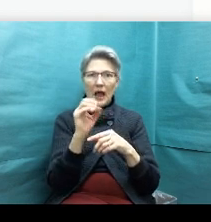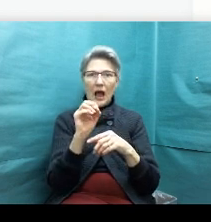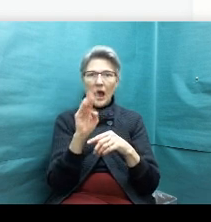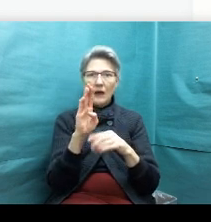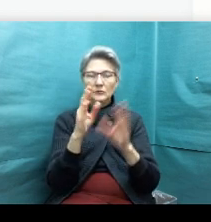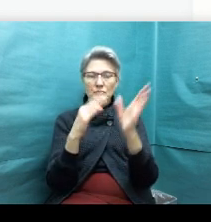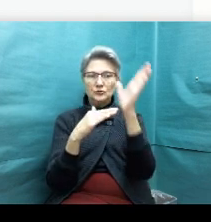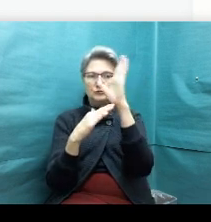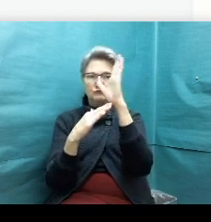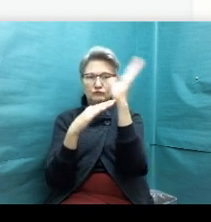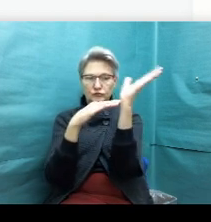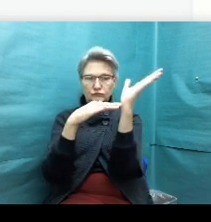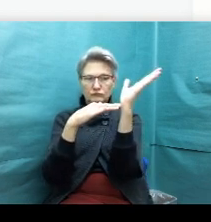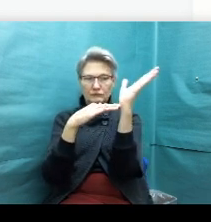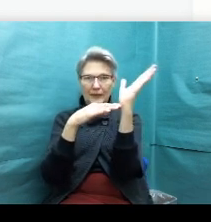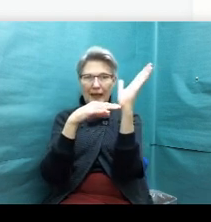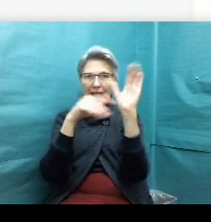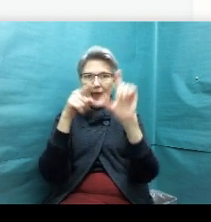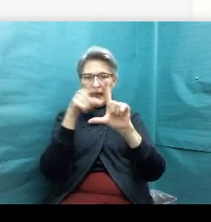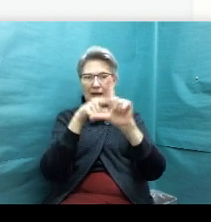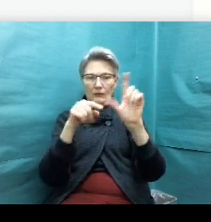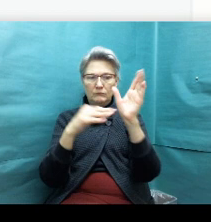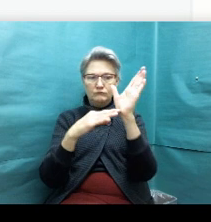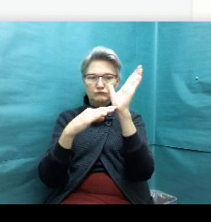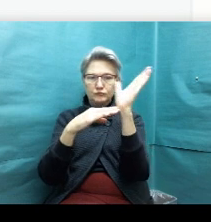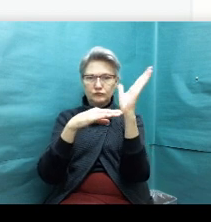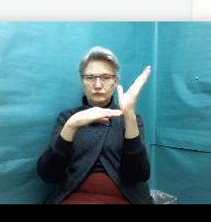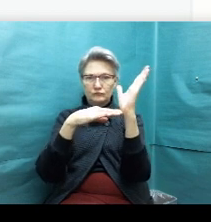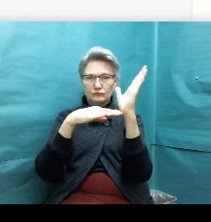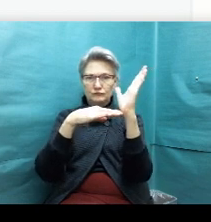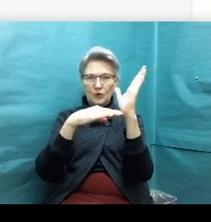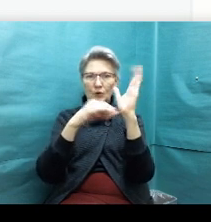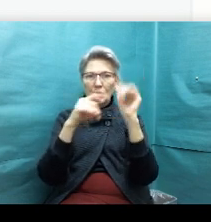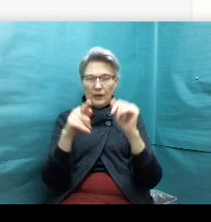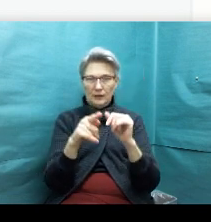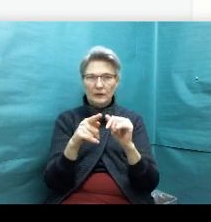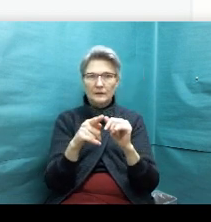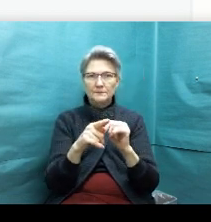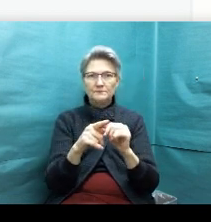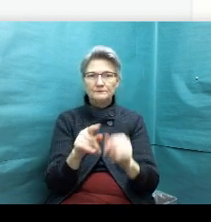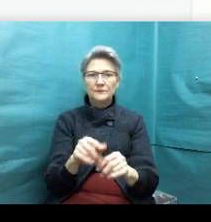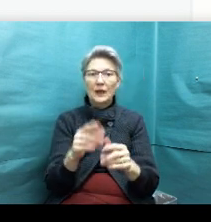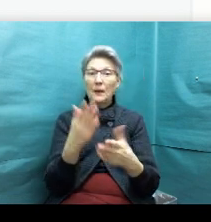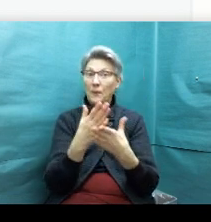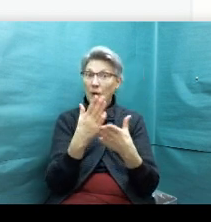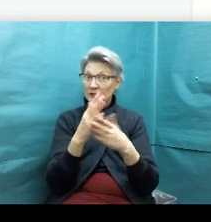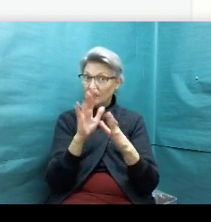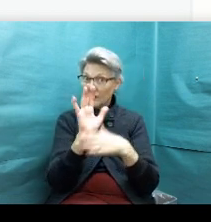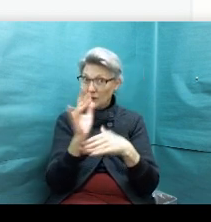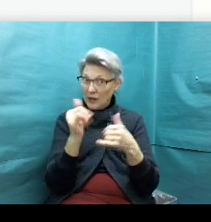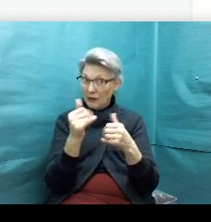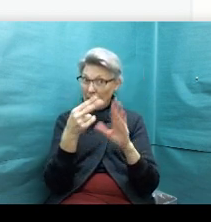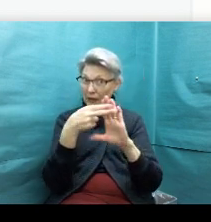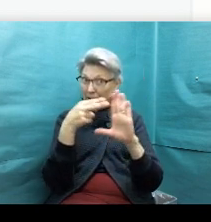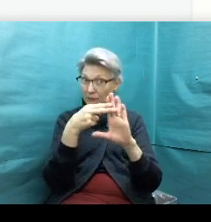That classifies it as an obtuse triangle. Pause the video and give it a try on your own.